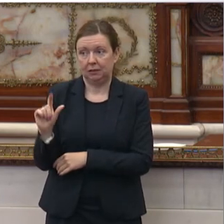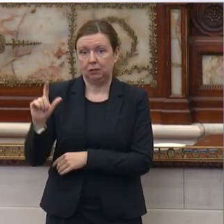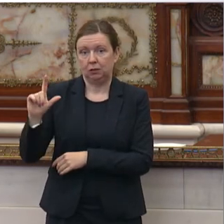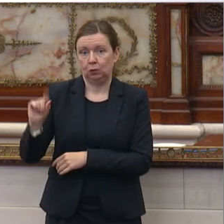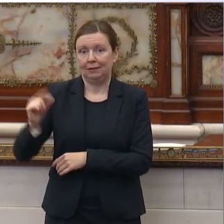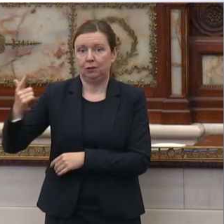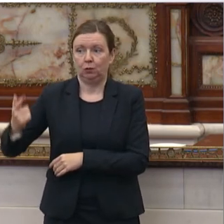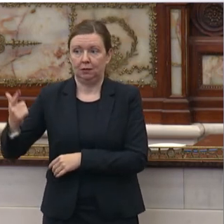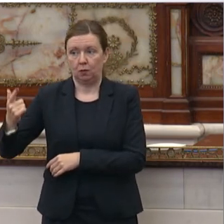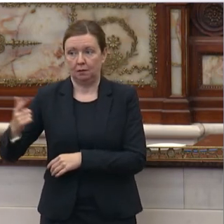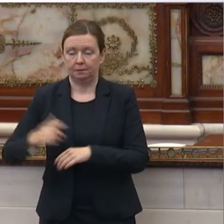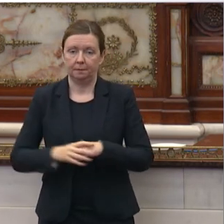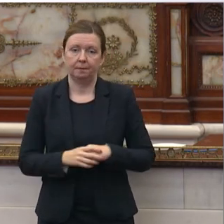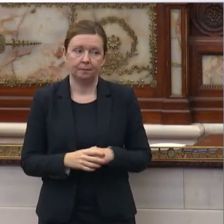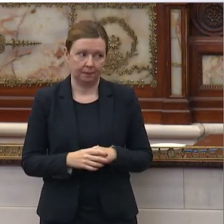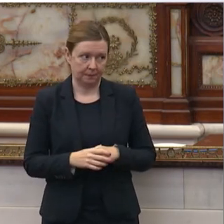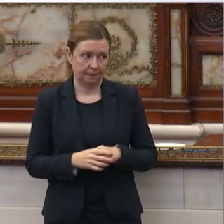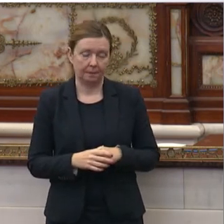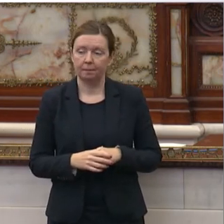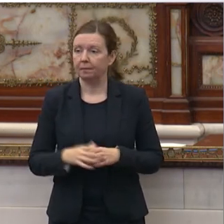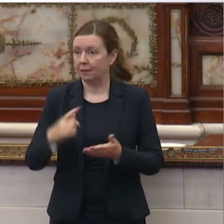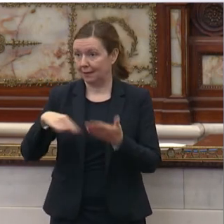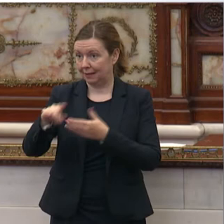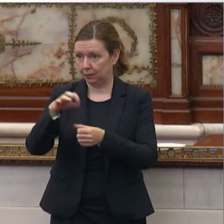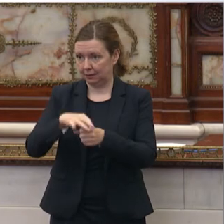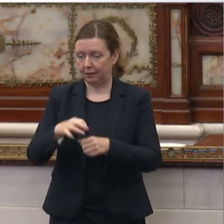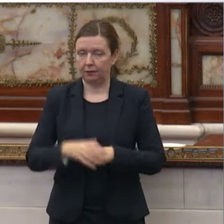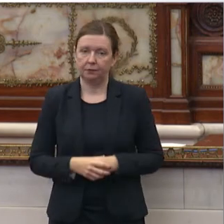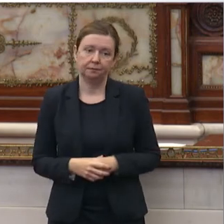2020-2021. Next week's calendar.